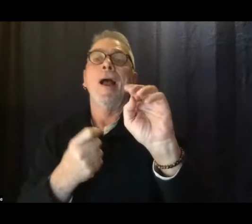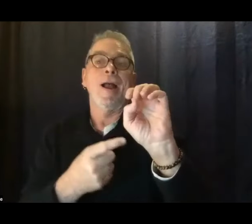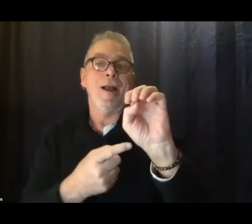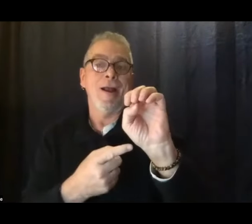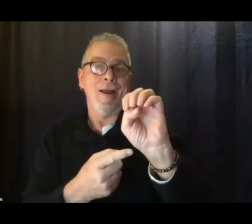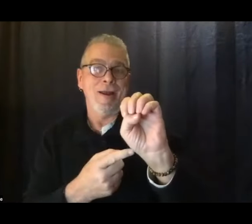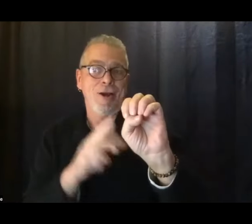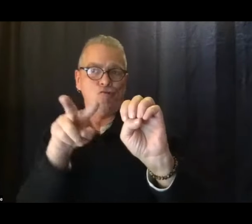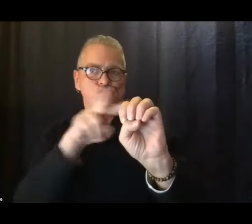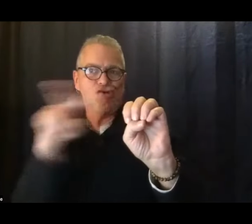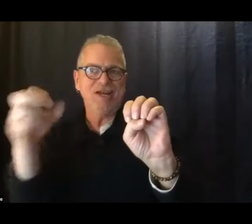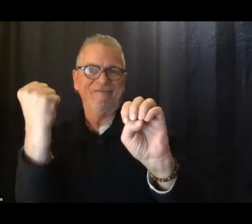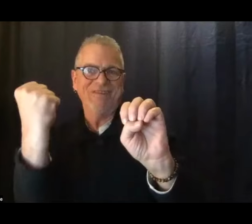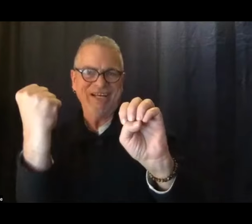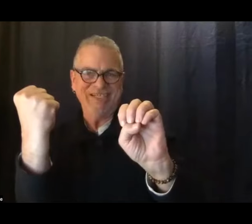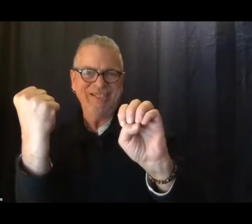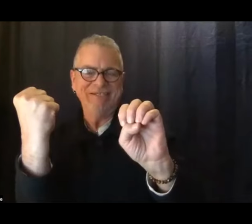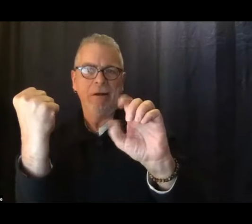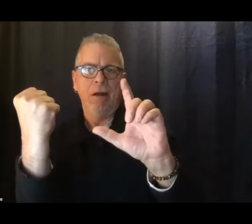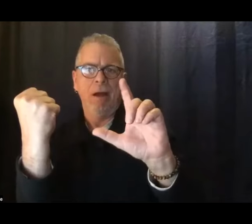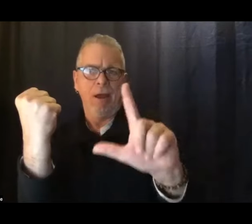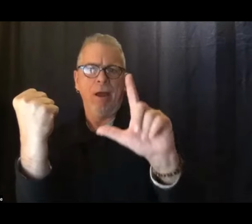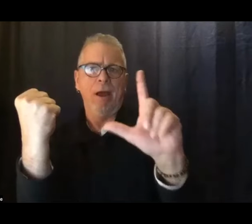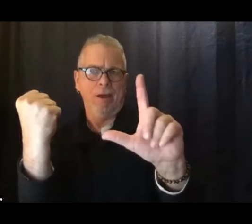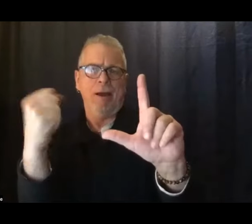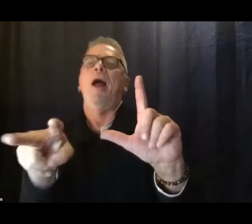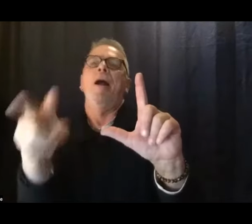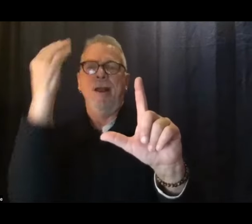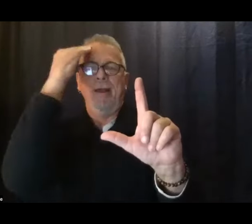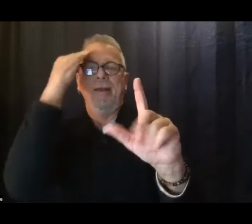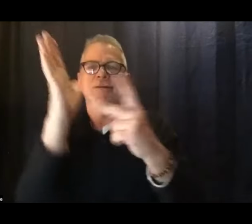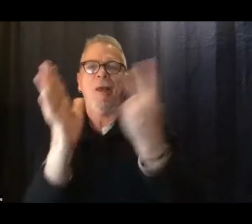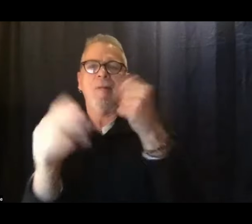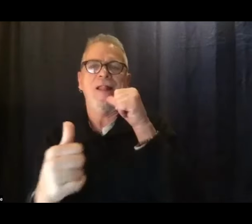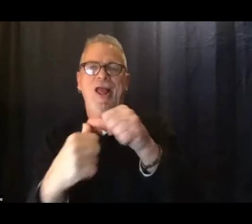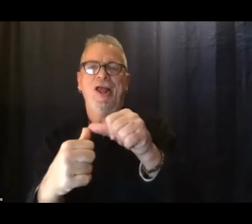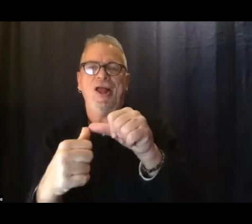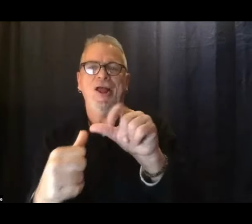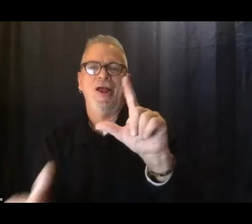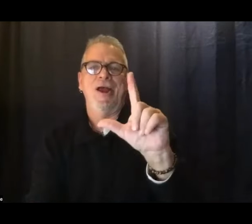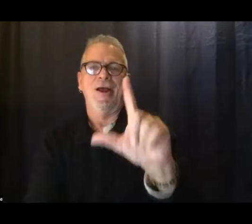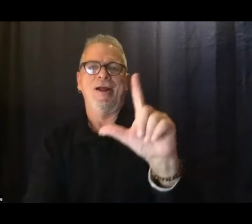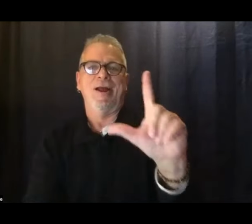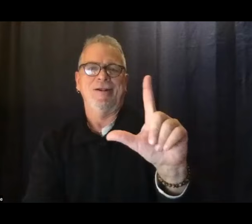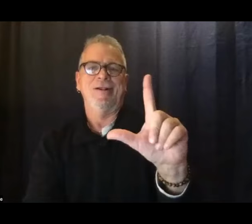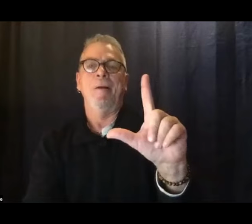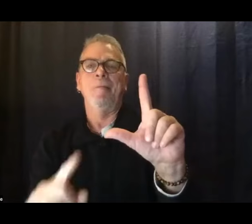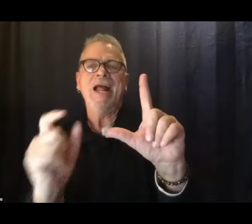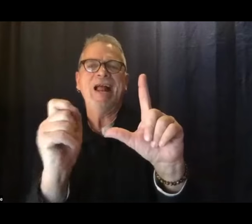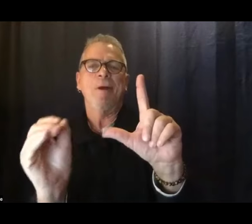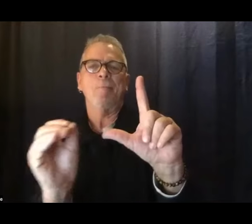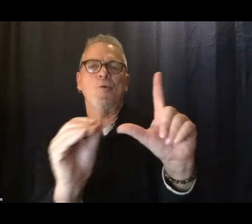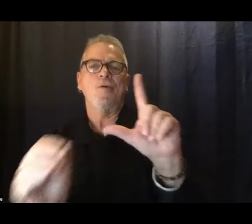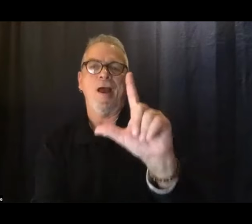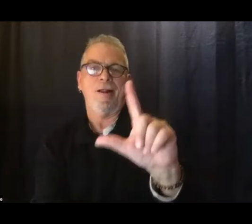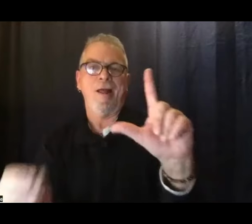right? So the K is held, starts it. Then you see the fist, and that